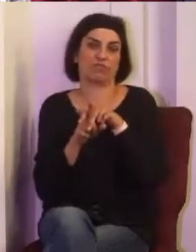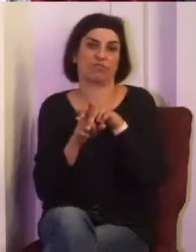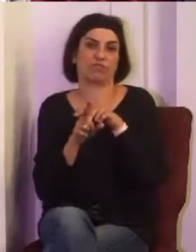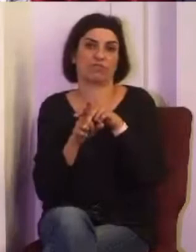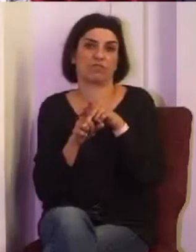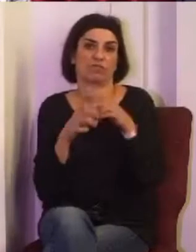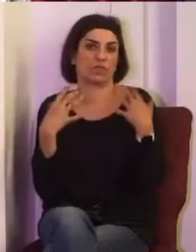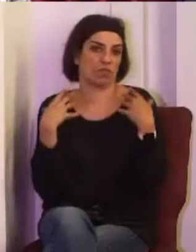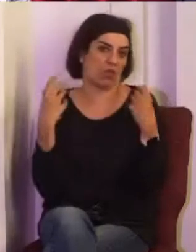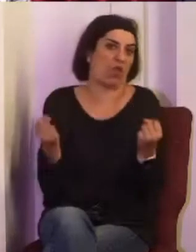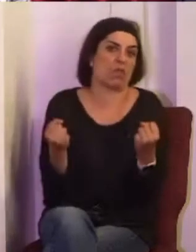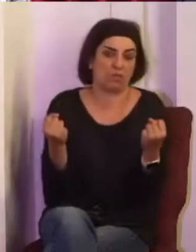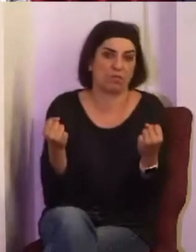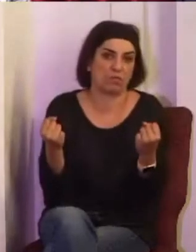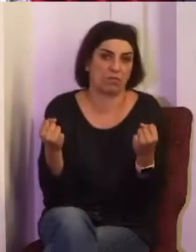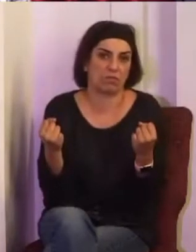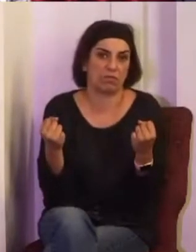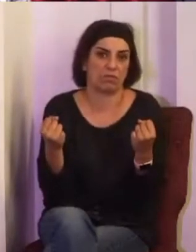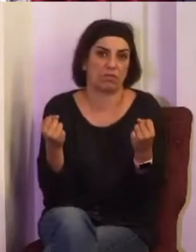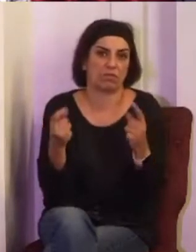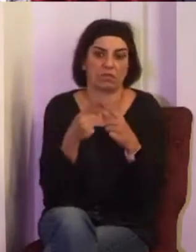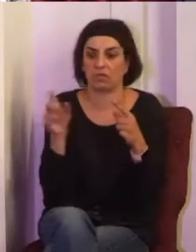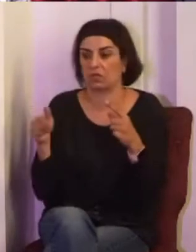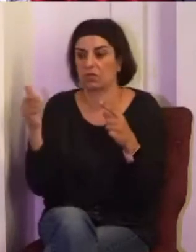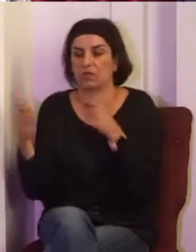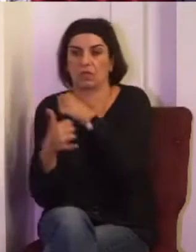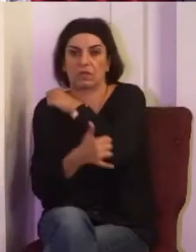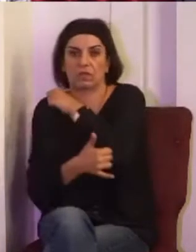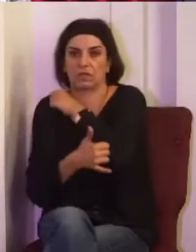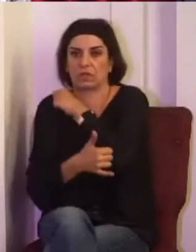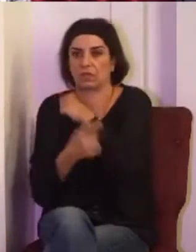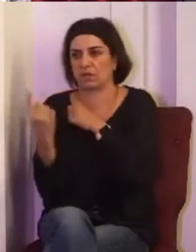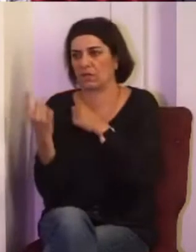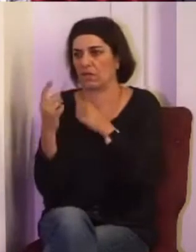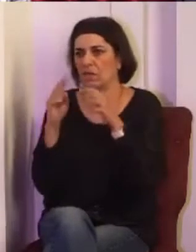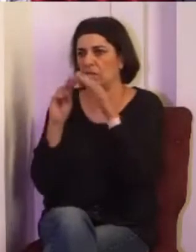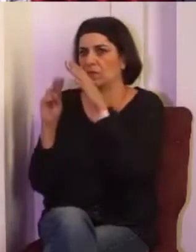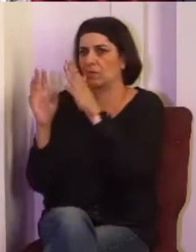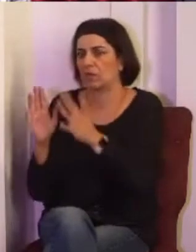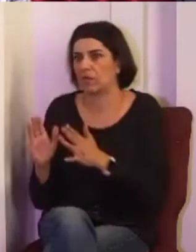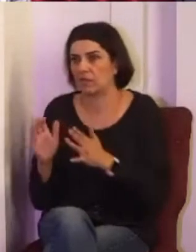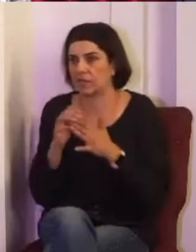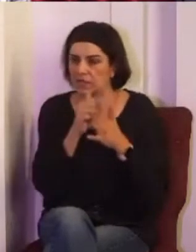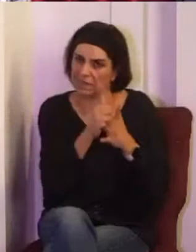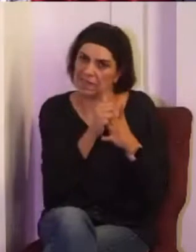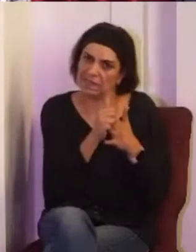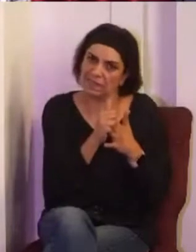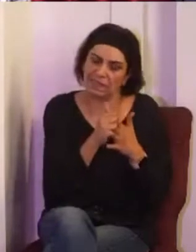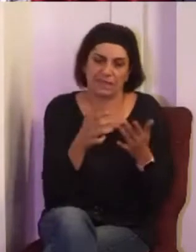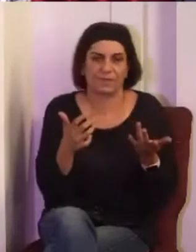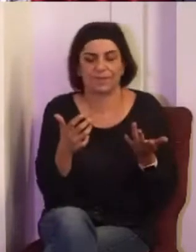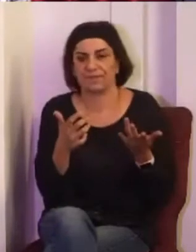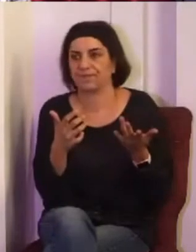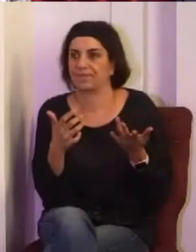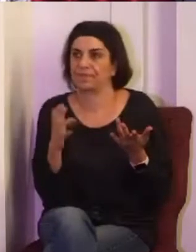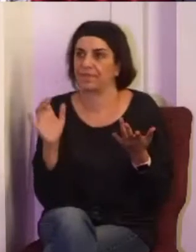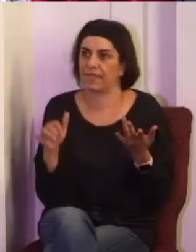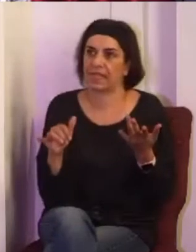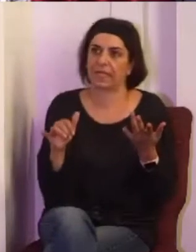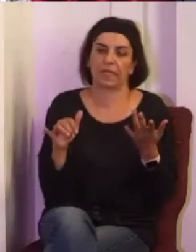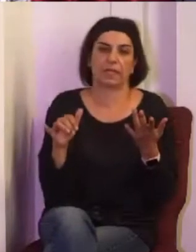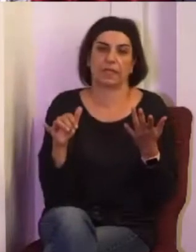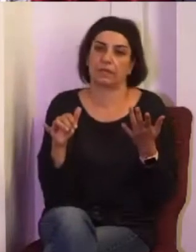They wanted to appear strong to other nations, and just having prophets leading you, well, that was just